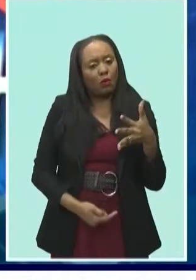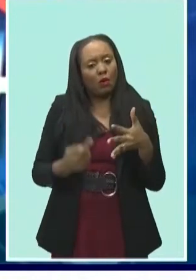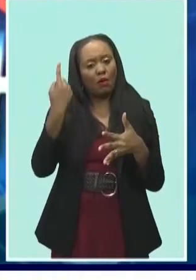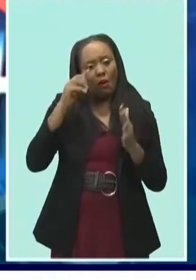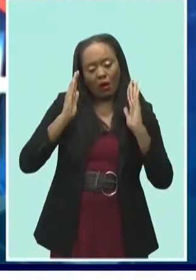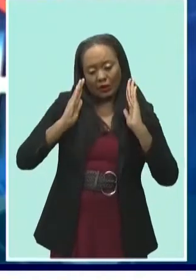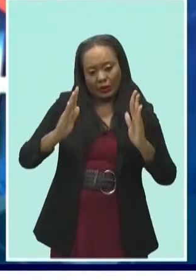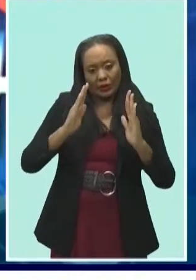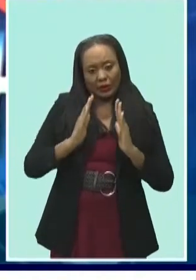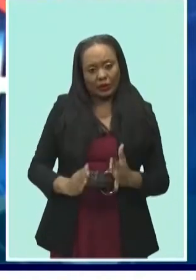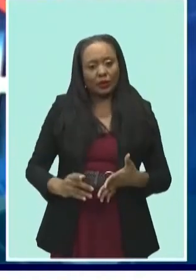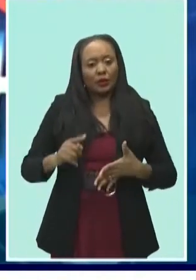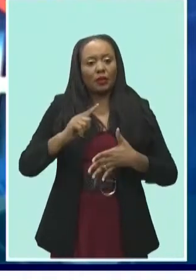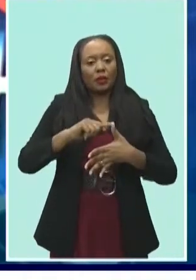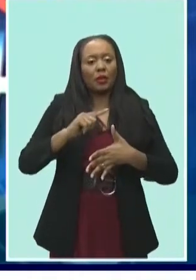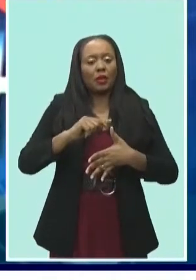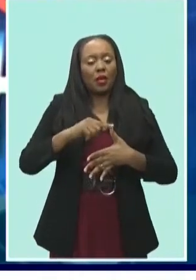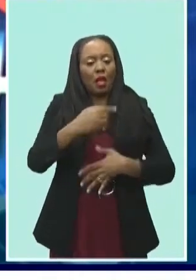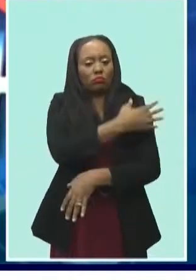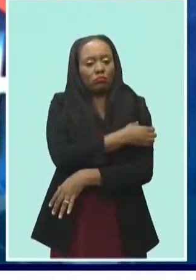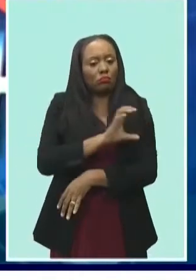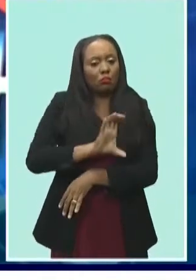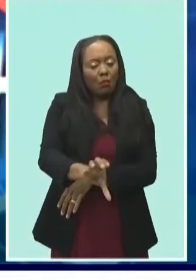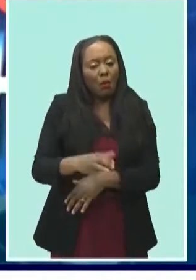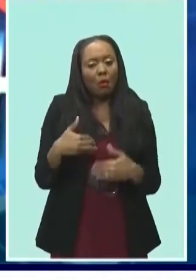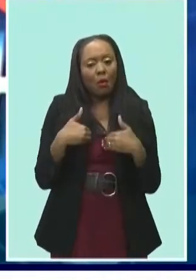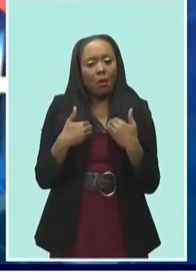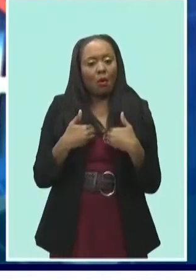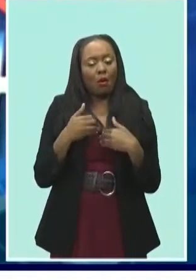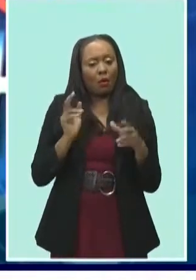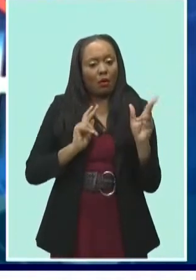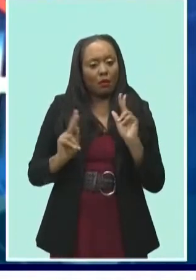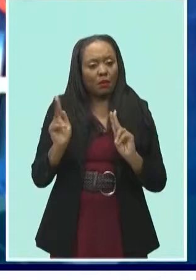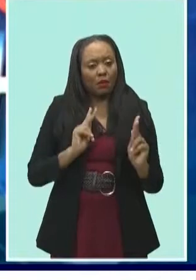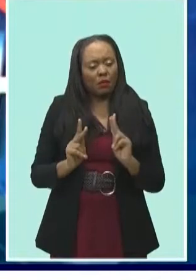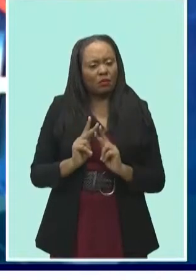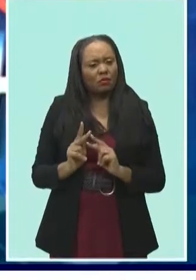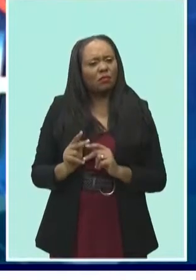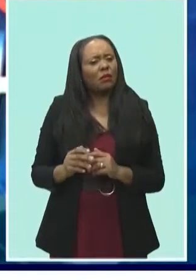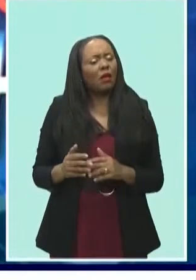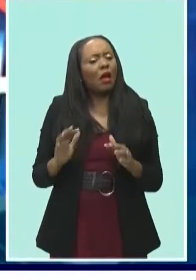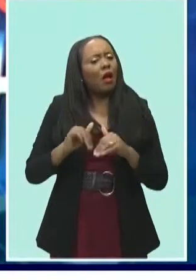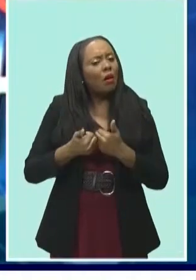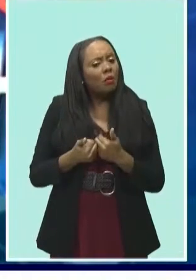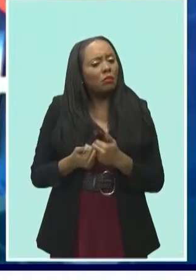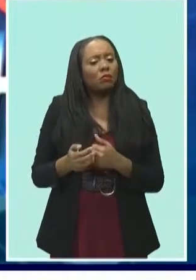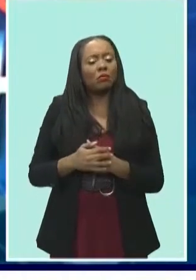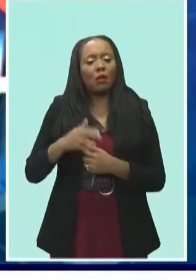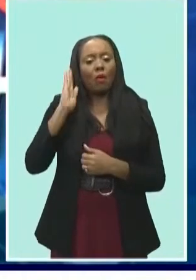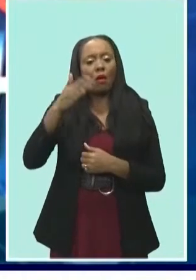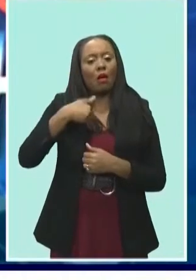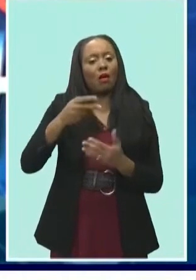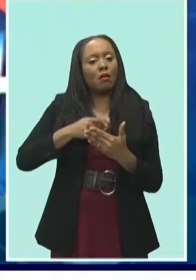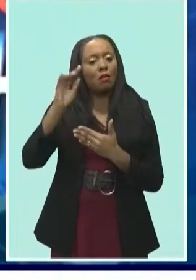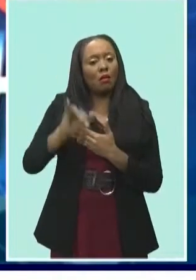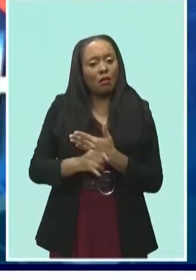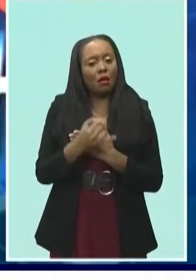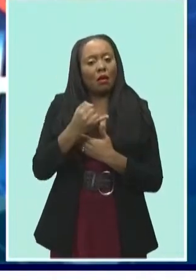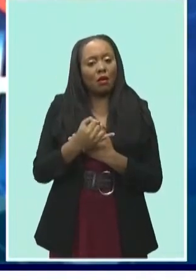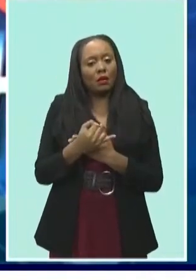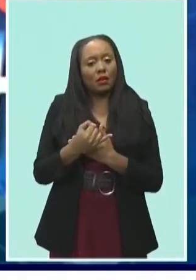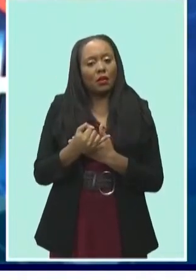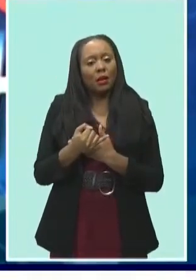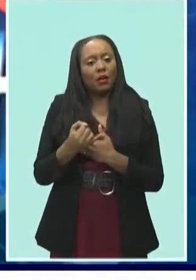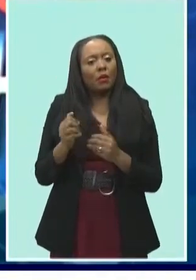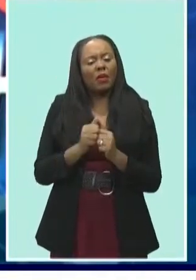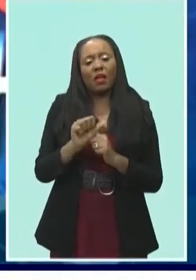attention, including enlightening and empowering the youth. And this will be done through a pilot project carried out by the Social Justice Commission of the diocese,